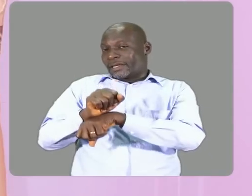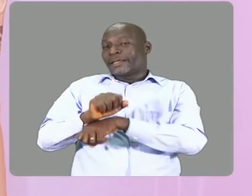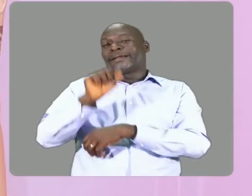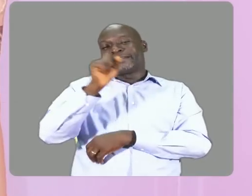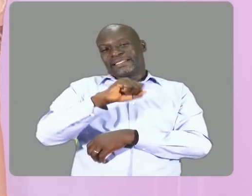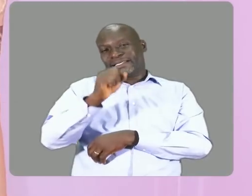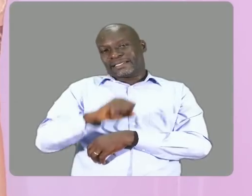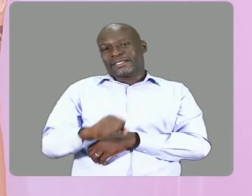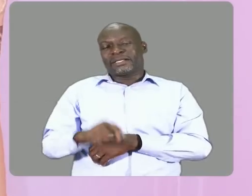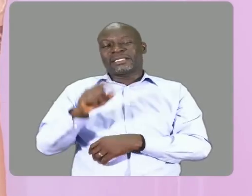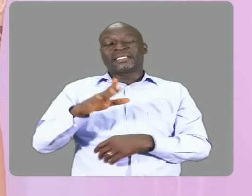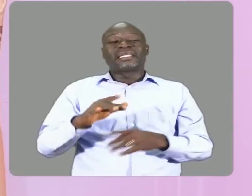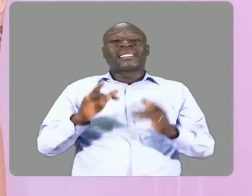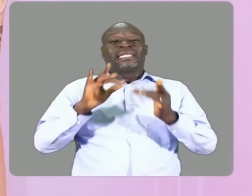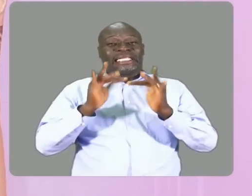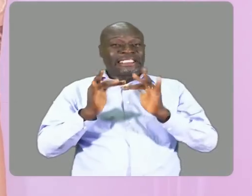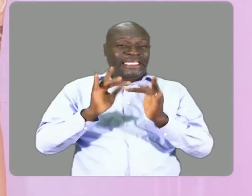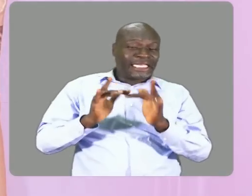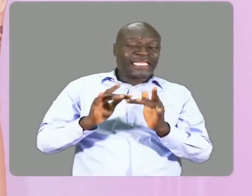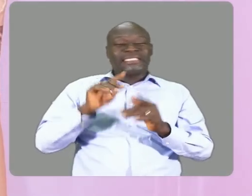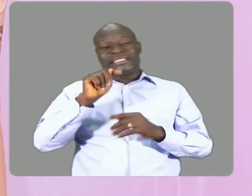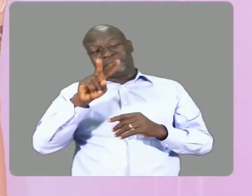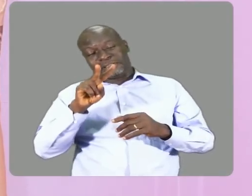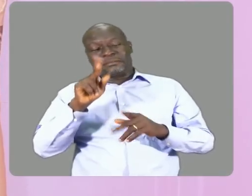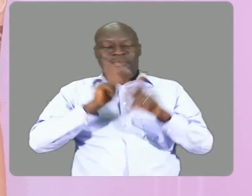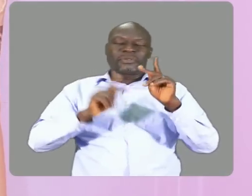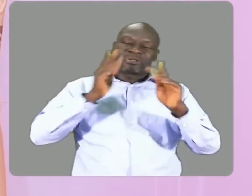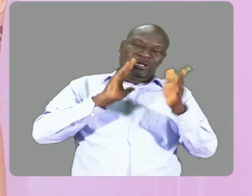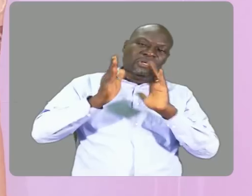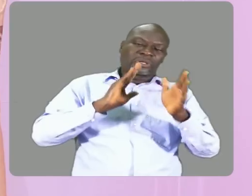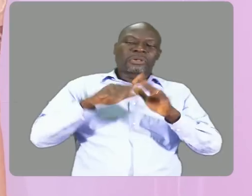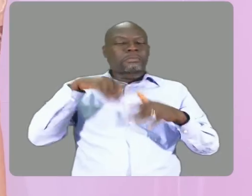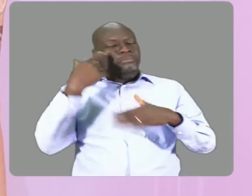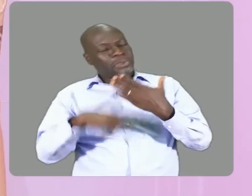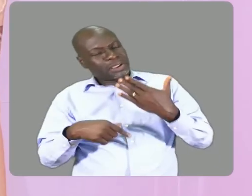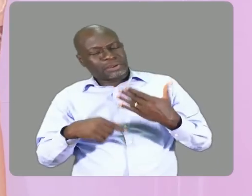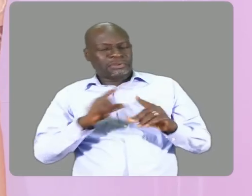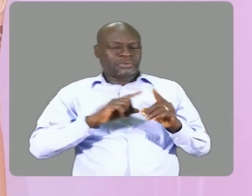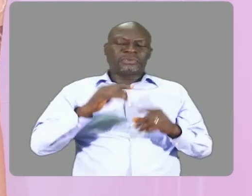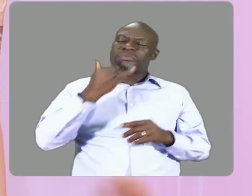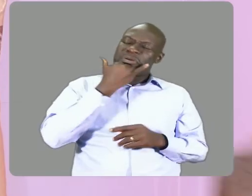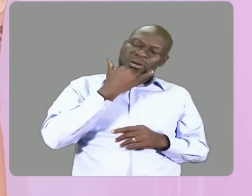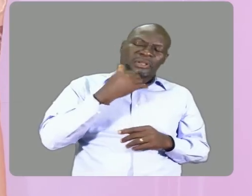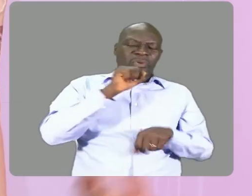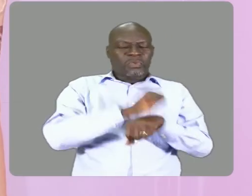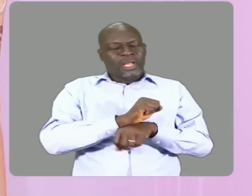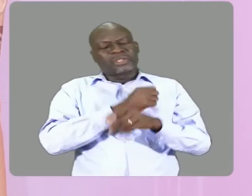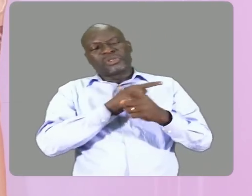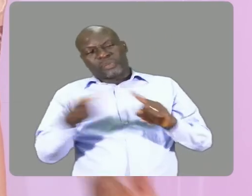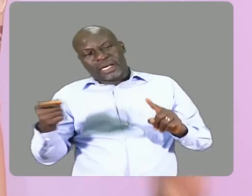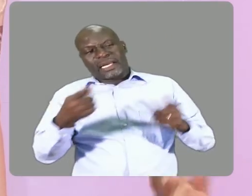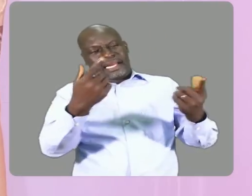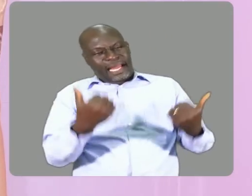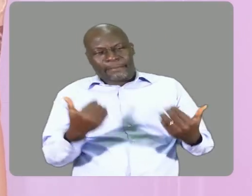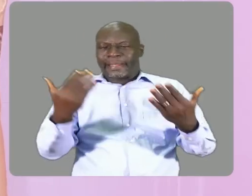oh wuti social media no so ene nkro fo television yin so e wi abibi enye ye obi aye adwuma na asaye bra na meboa